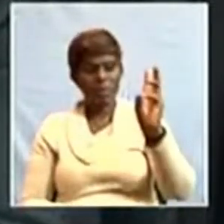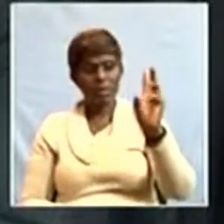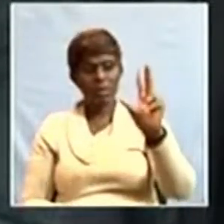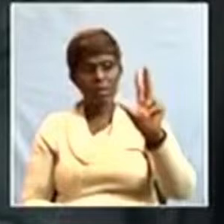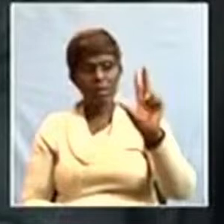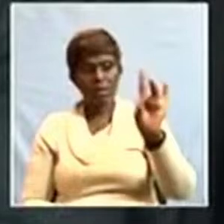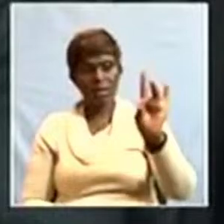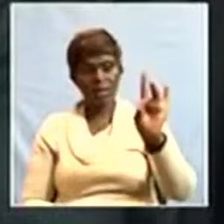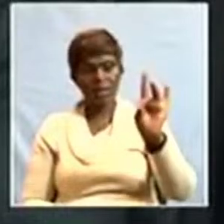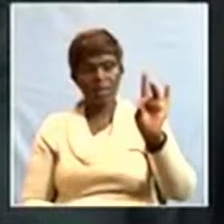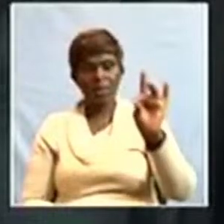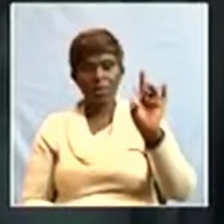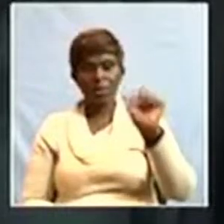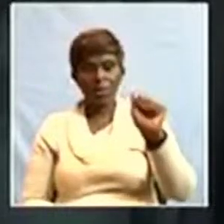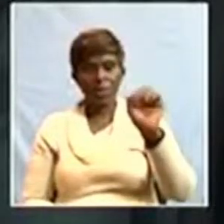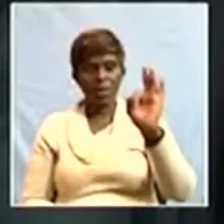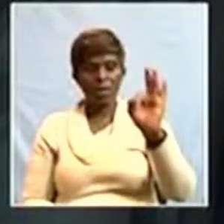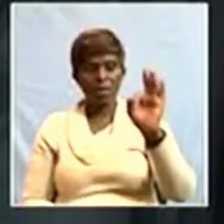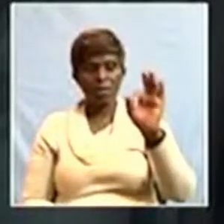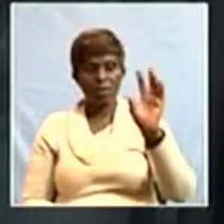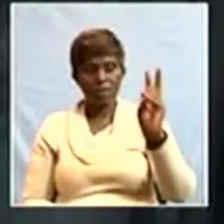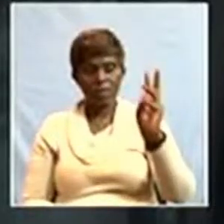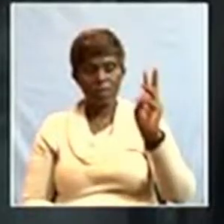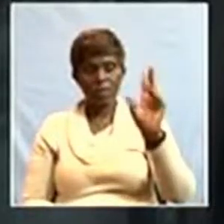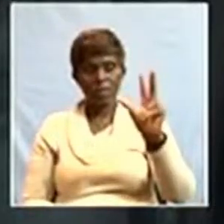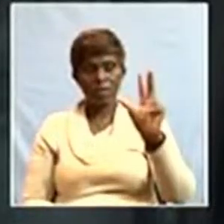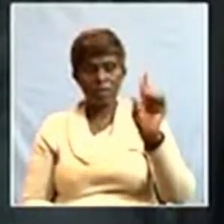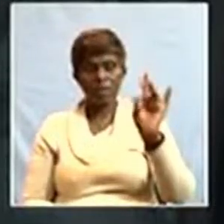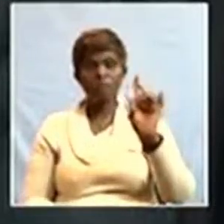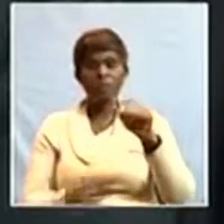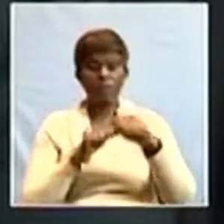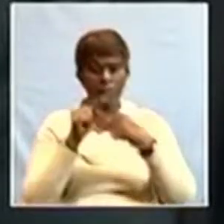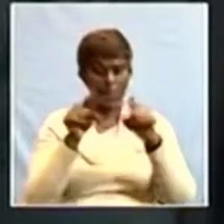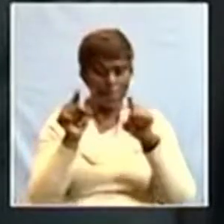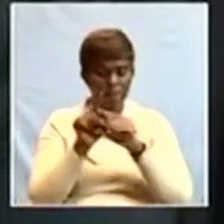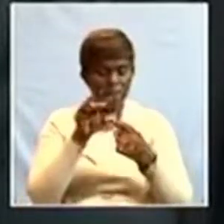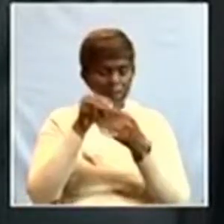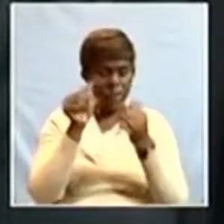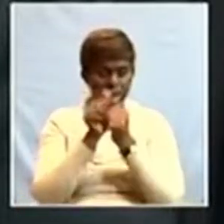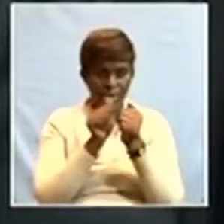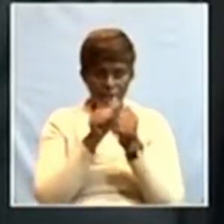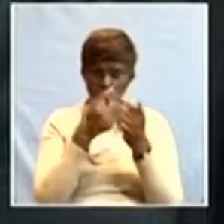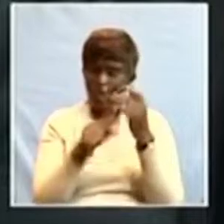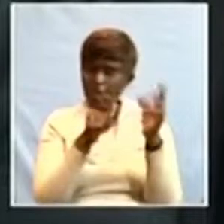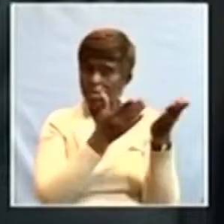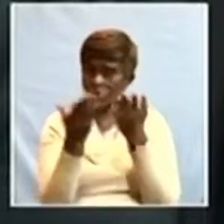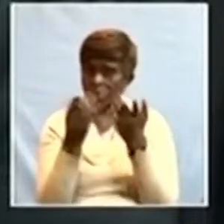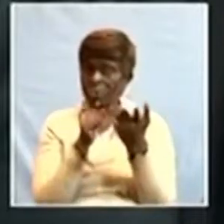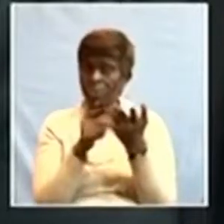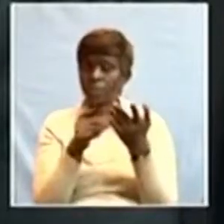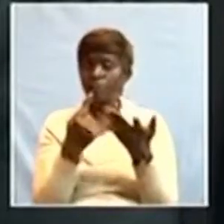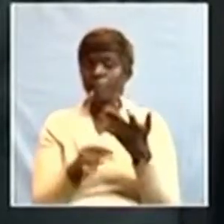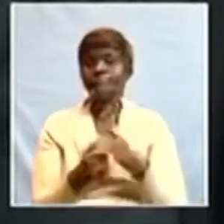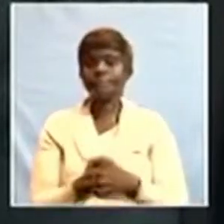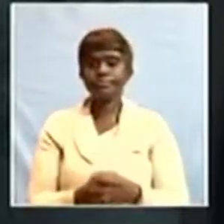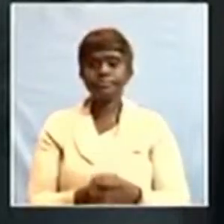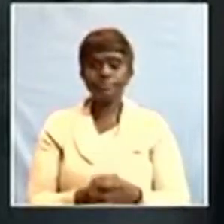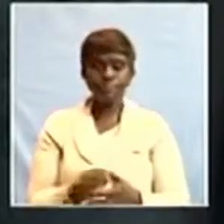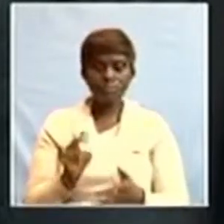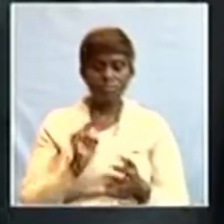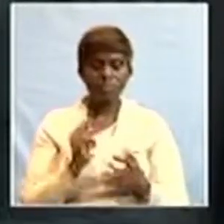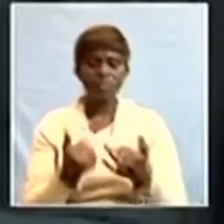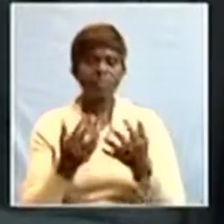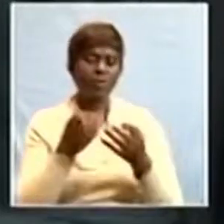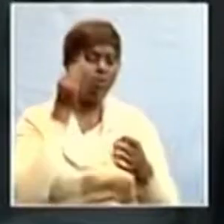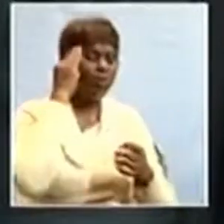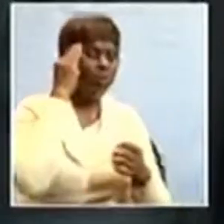AF638, that's the type of seed that was supposed to supply, and that's very specific about what was supposed to be supplied. So we want to find out